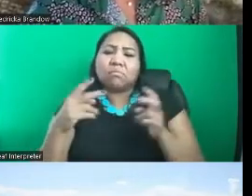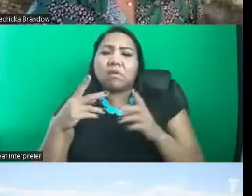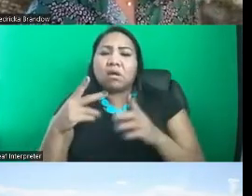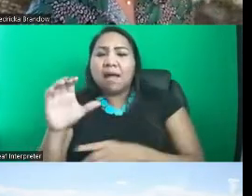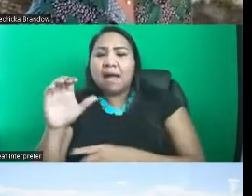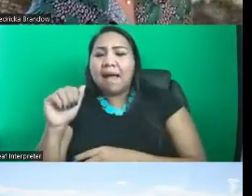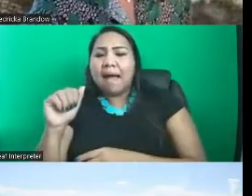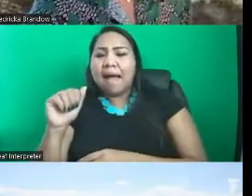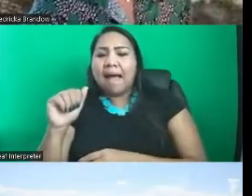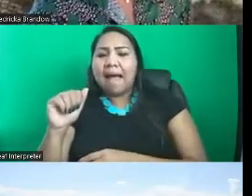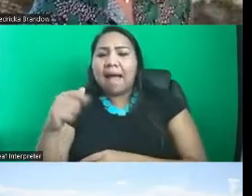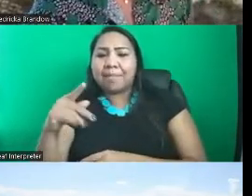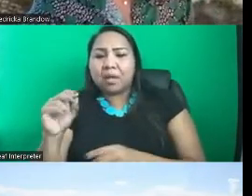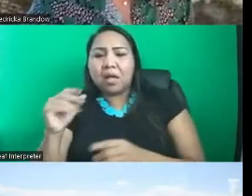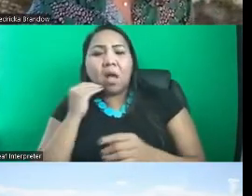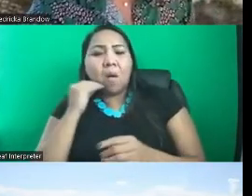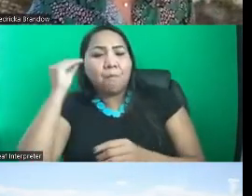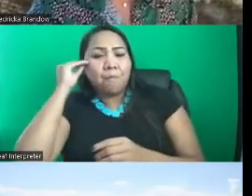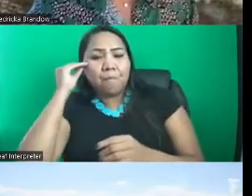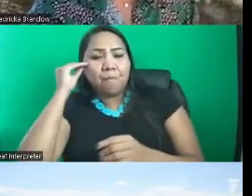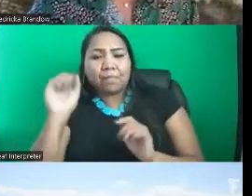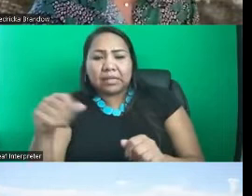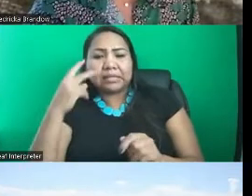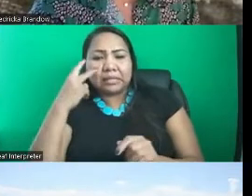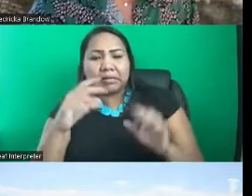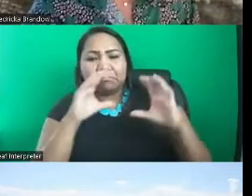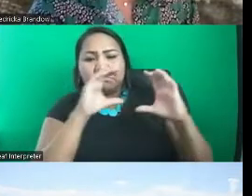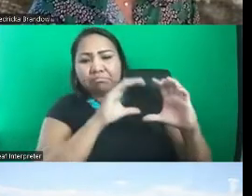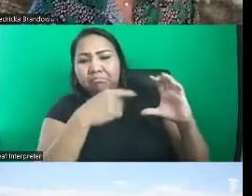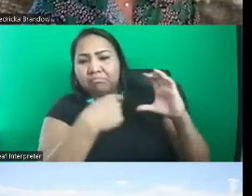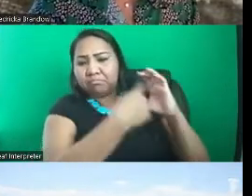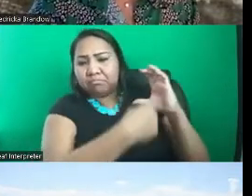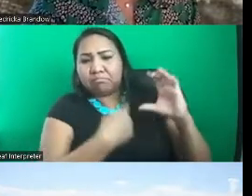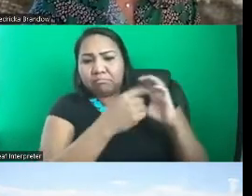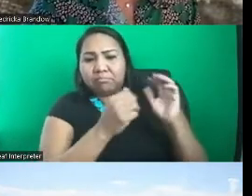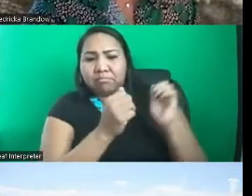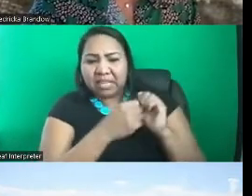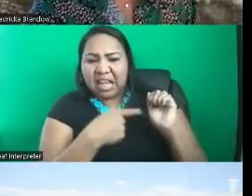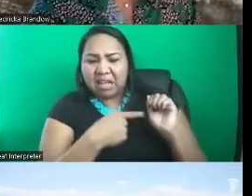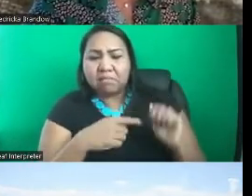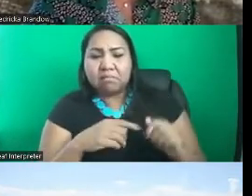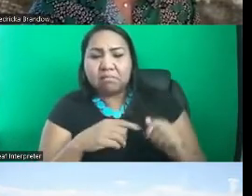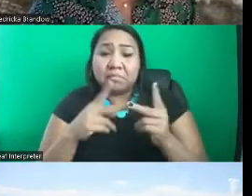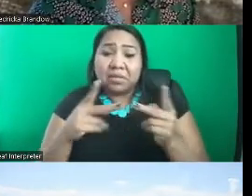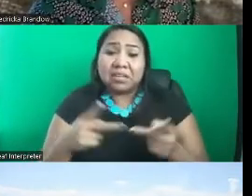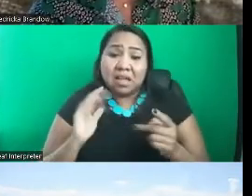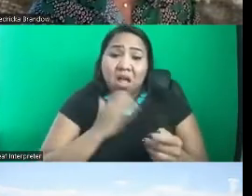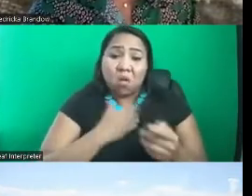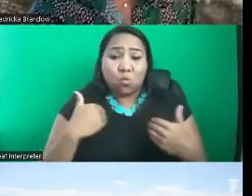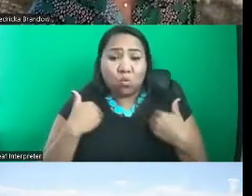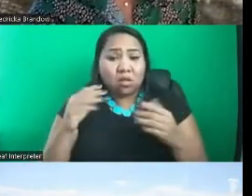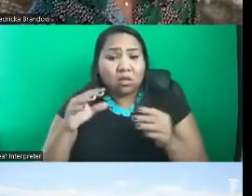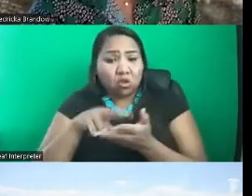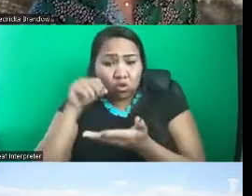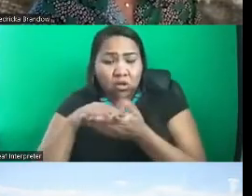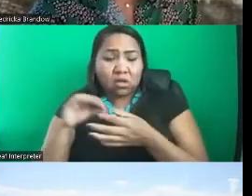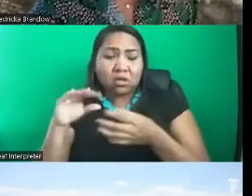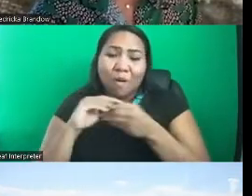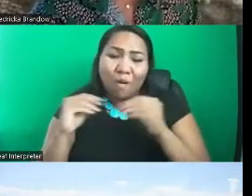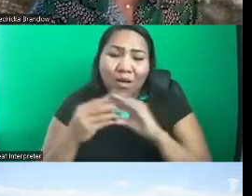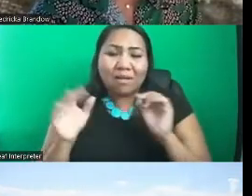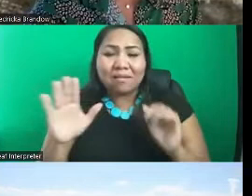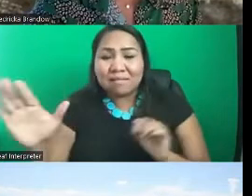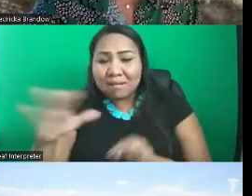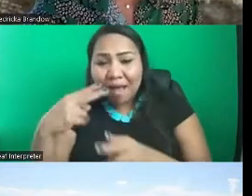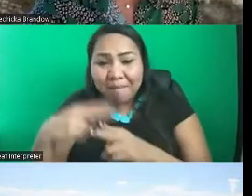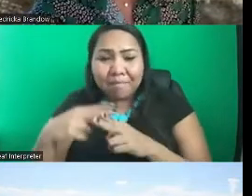in the diagram there, these are places where our youth learn the stories of their names, giving them their sense of belonging.